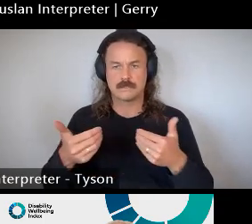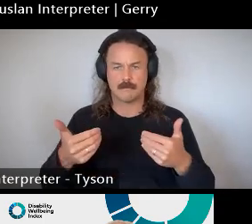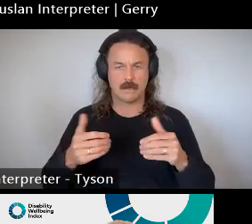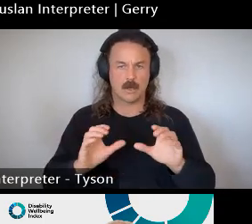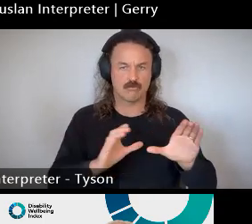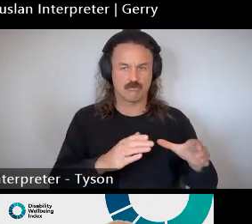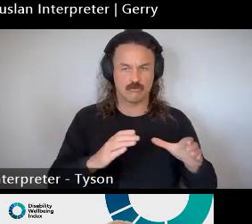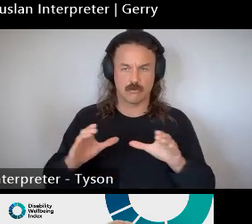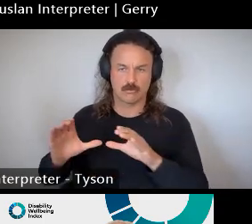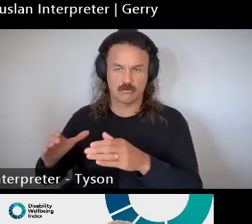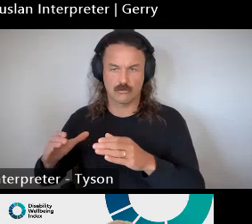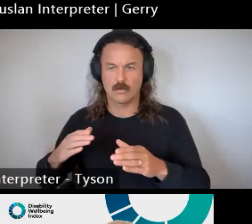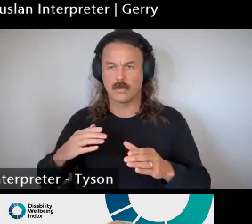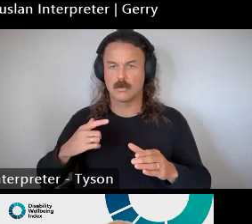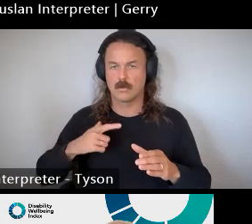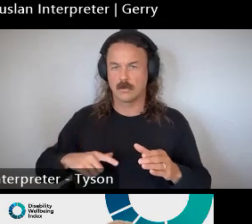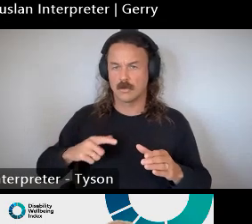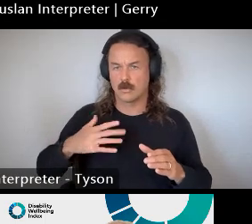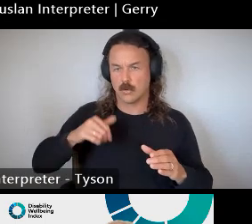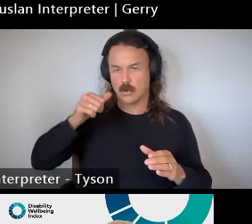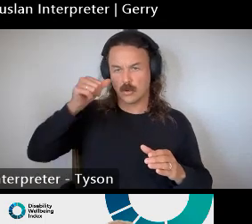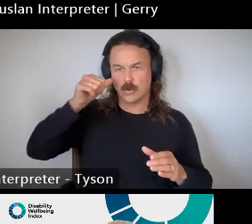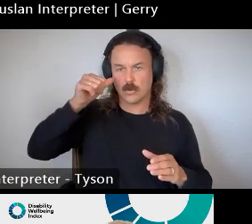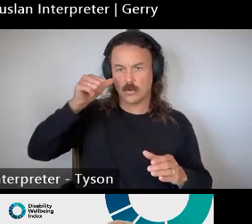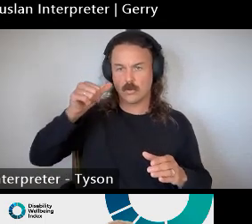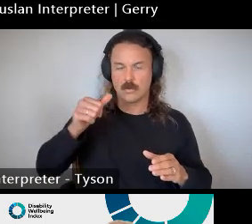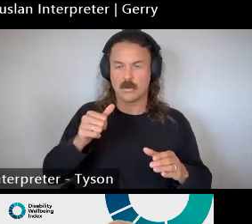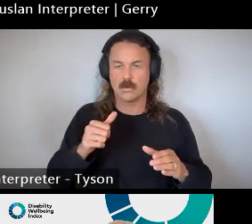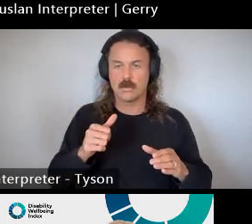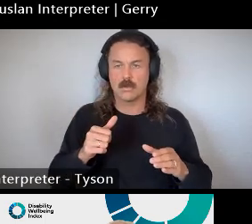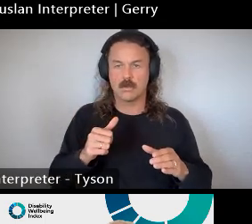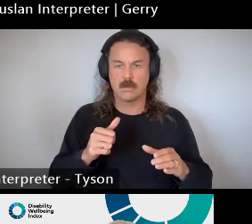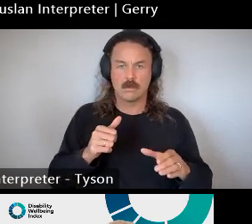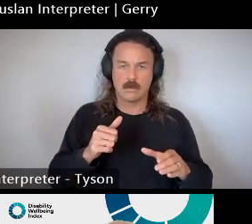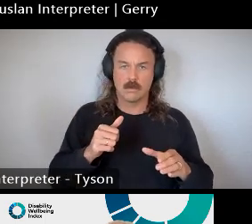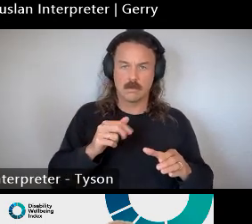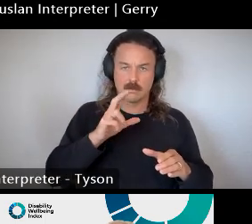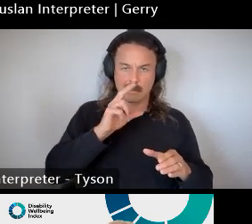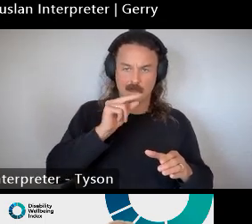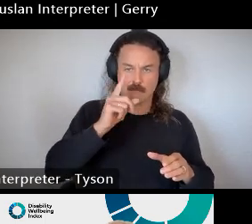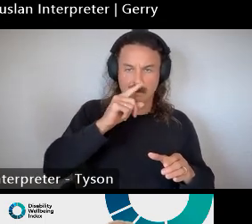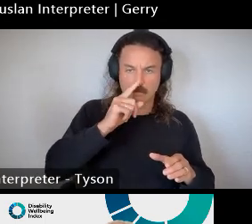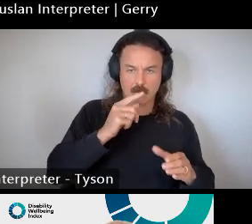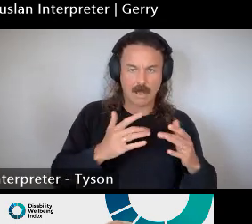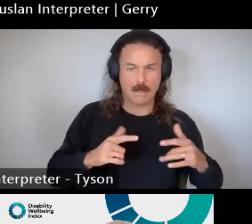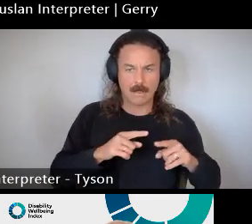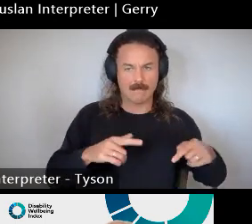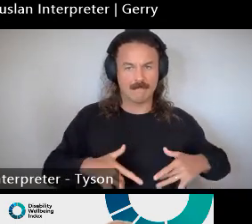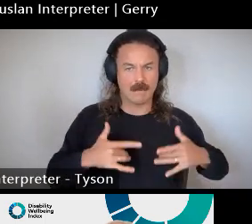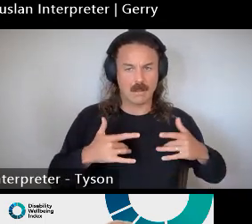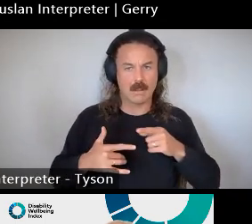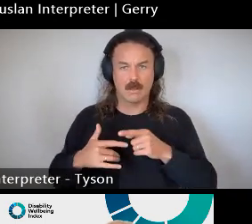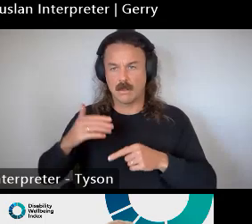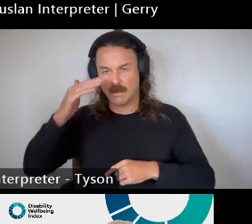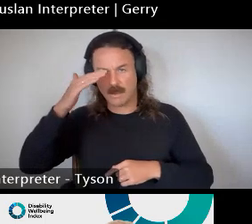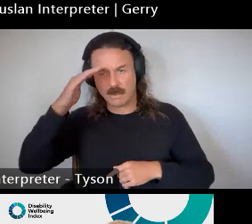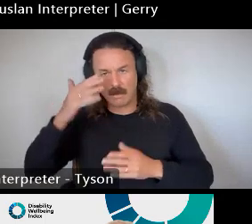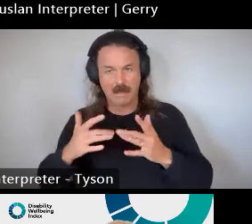the performance within each cohort separately. So we have 728 adults